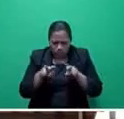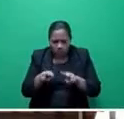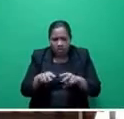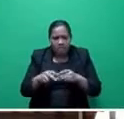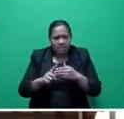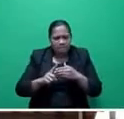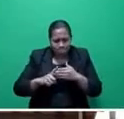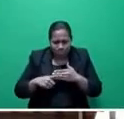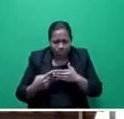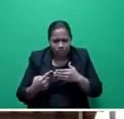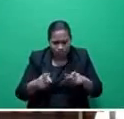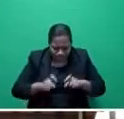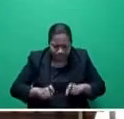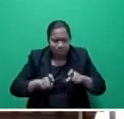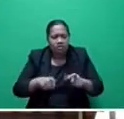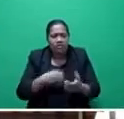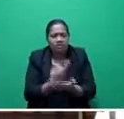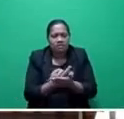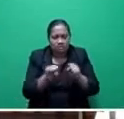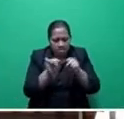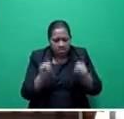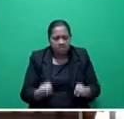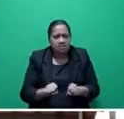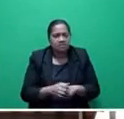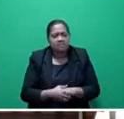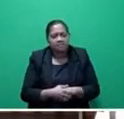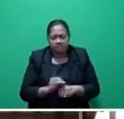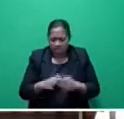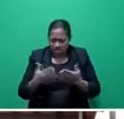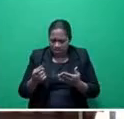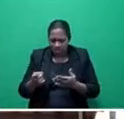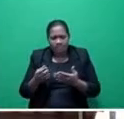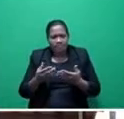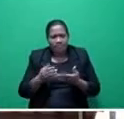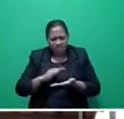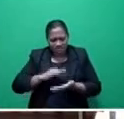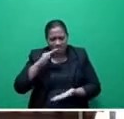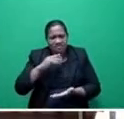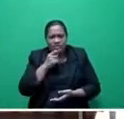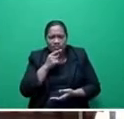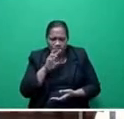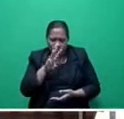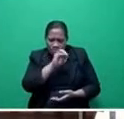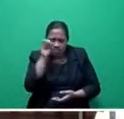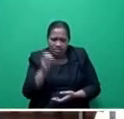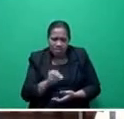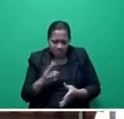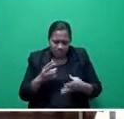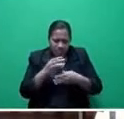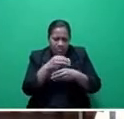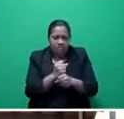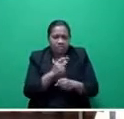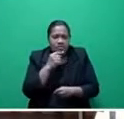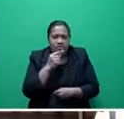system. Mr. Speaker, sir, while the trend of the non-performing loans have been increasing from 3% of total gross loans in December 2019